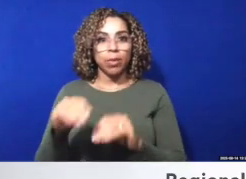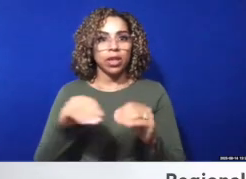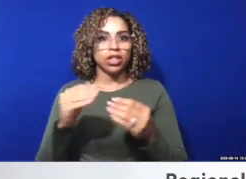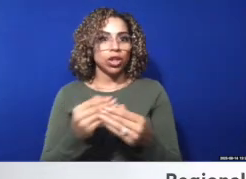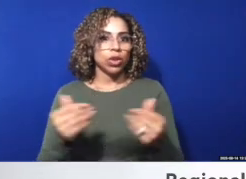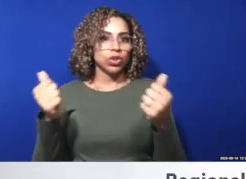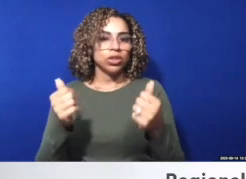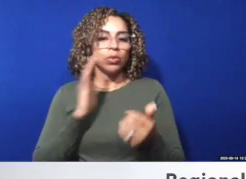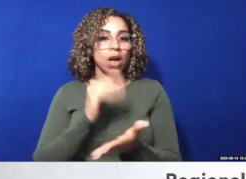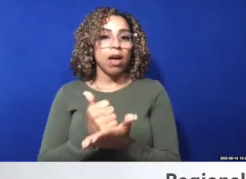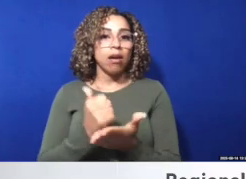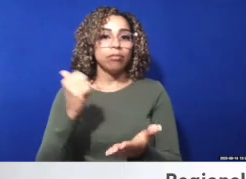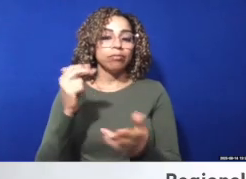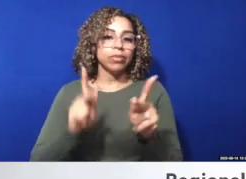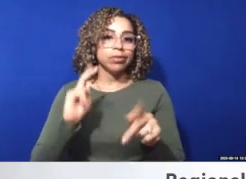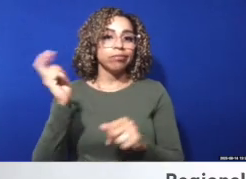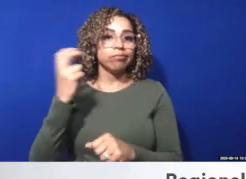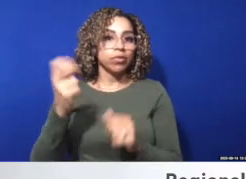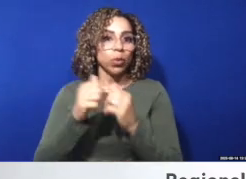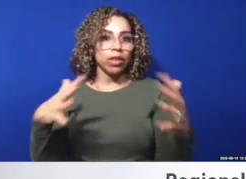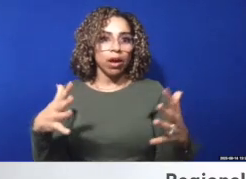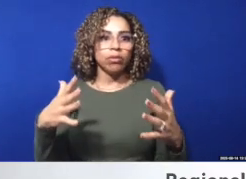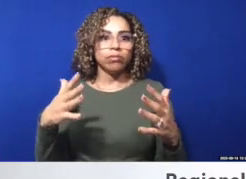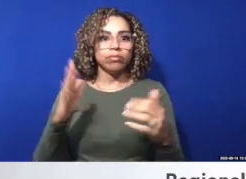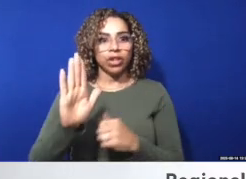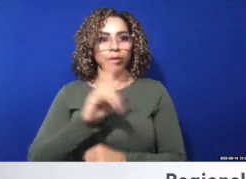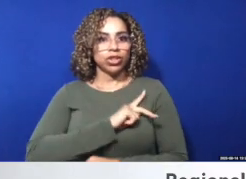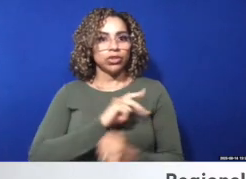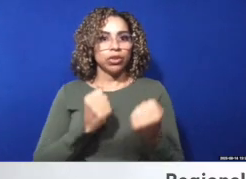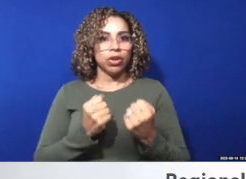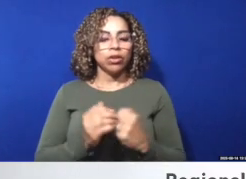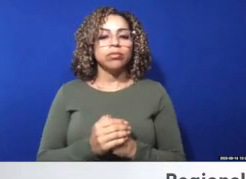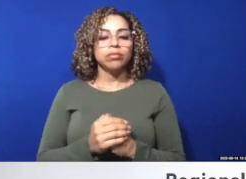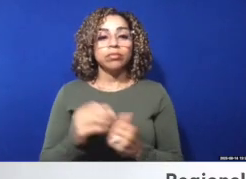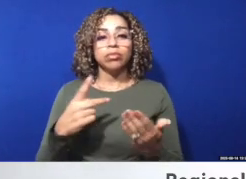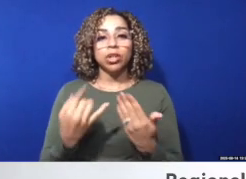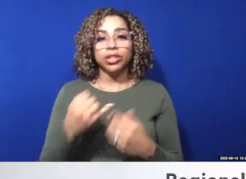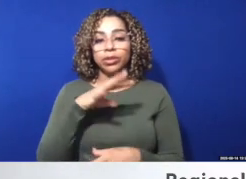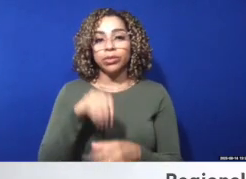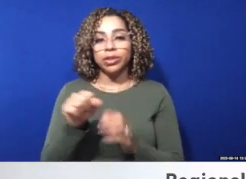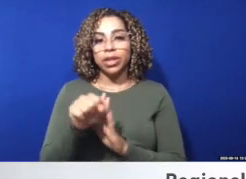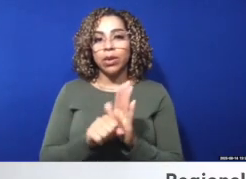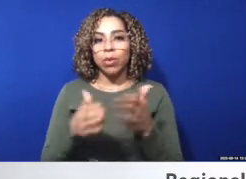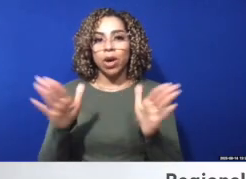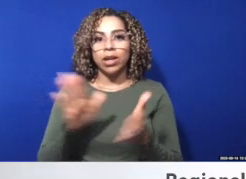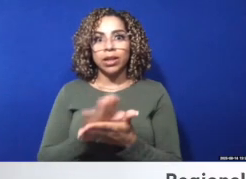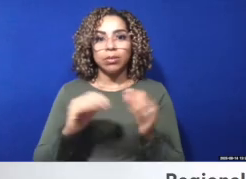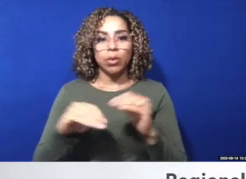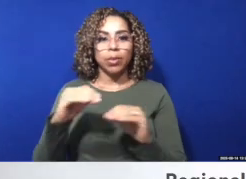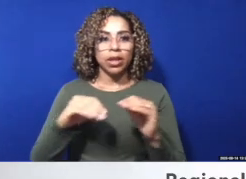around without driving a personal car. The projects in this portfolio include statewide clean mobility options